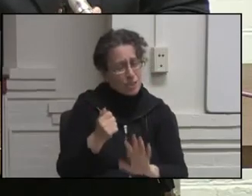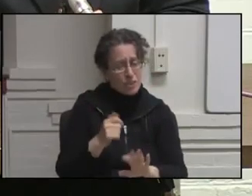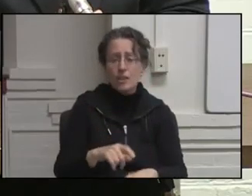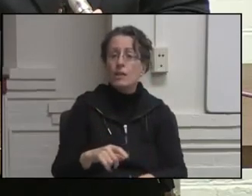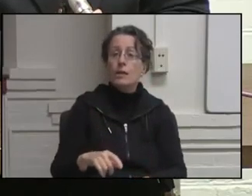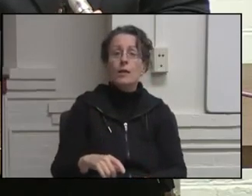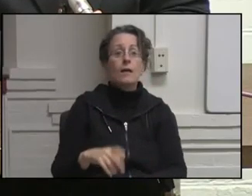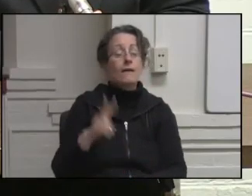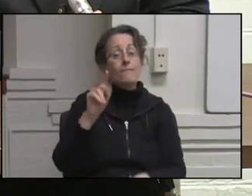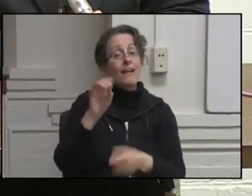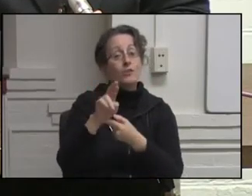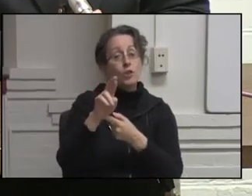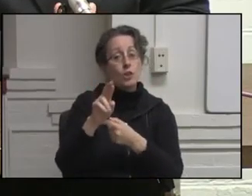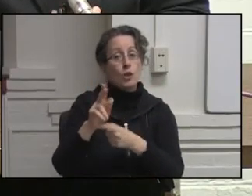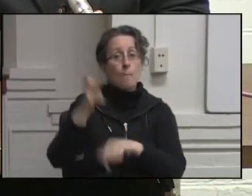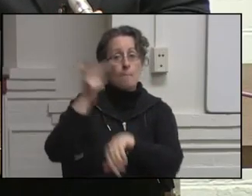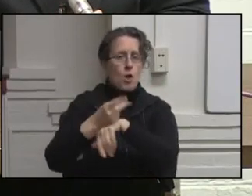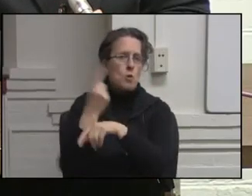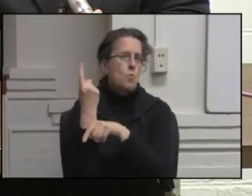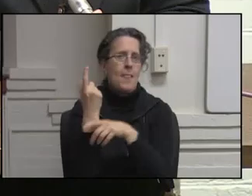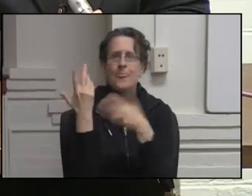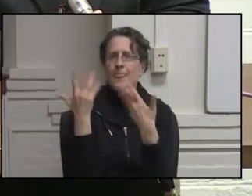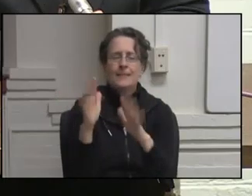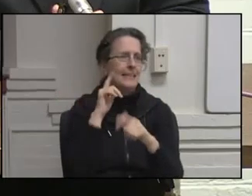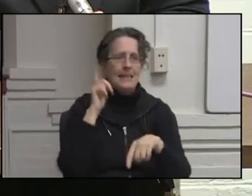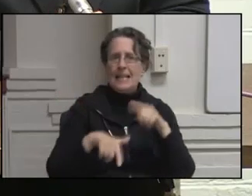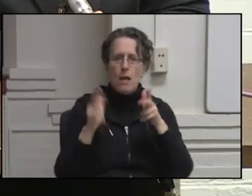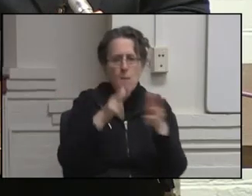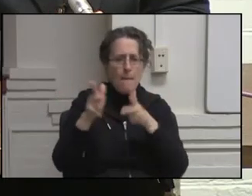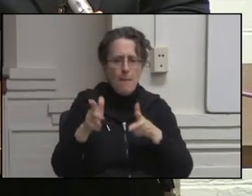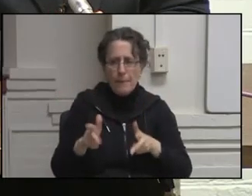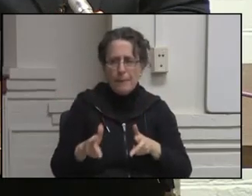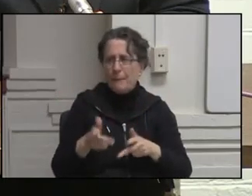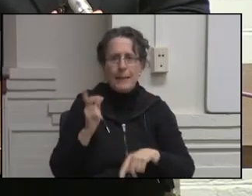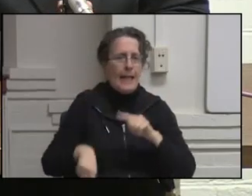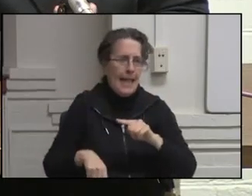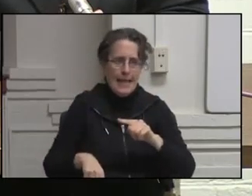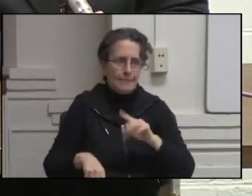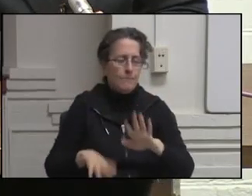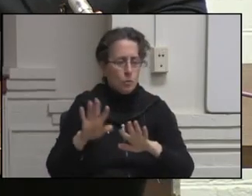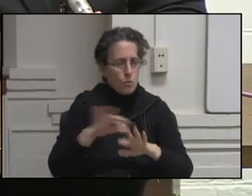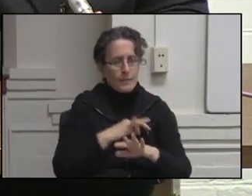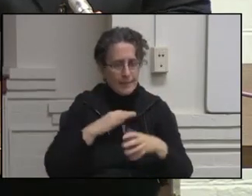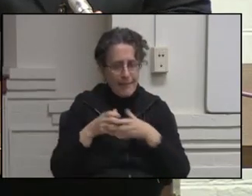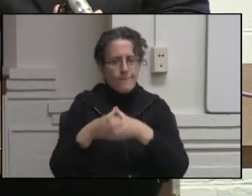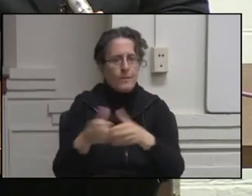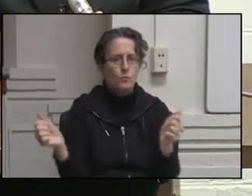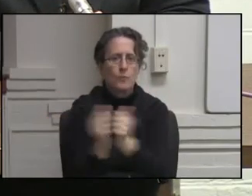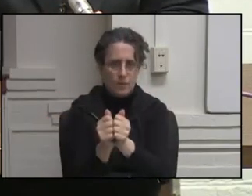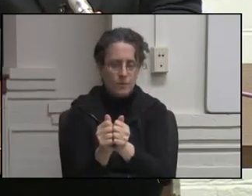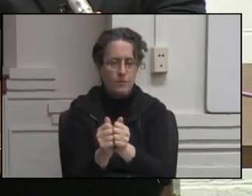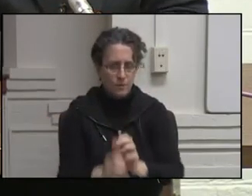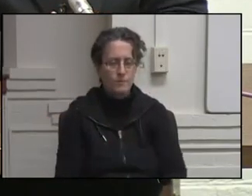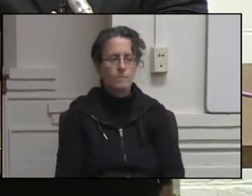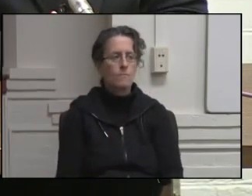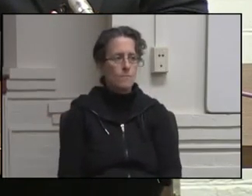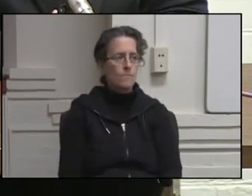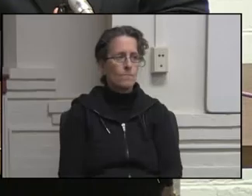have two cars, you got to find your own parking somewhere else. And really, we really encourage them. The other piece that's huge this